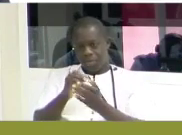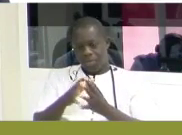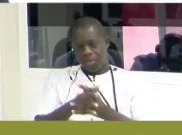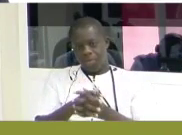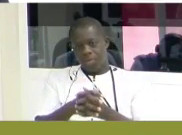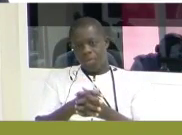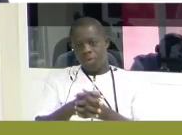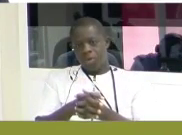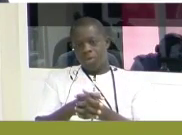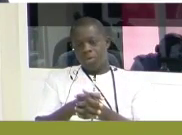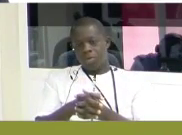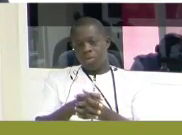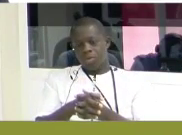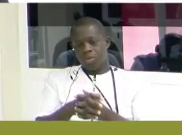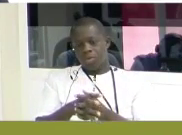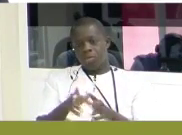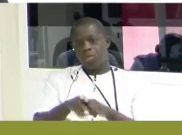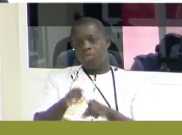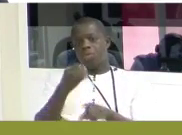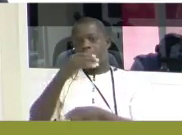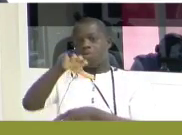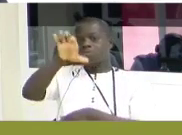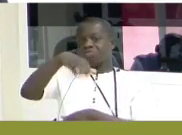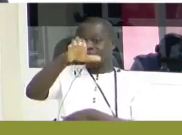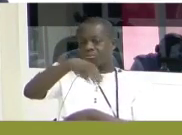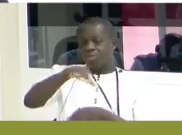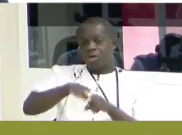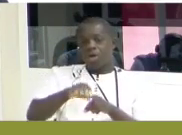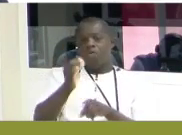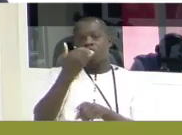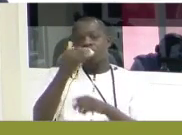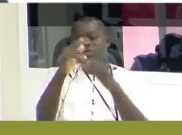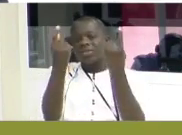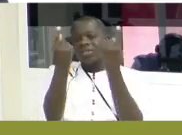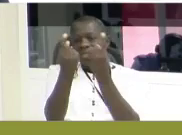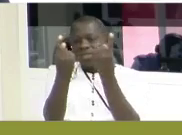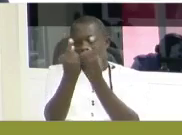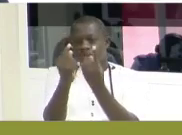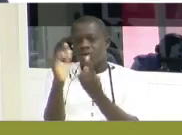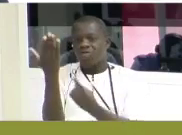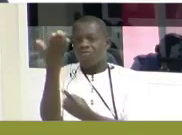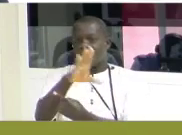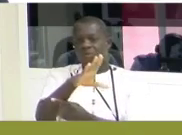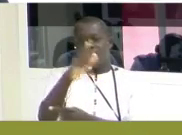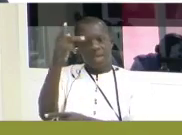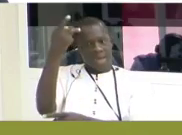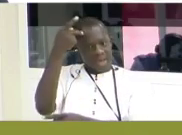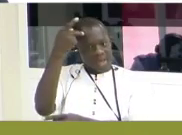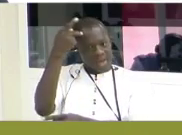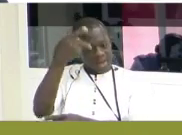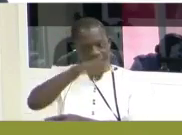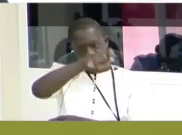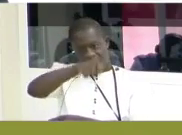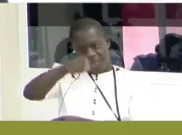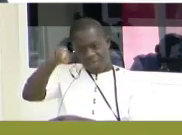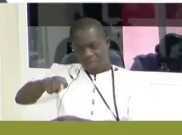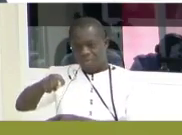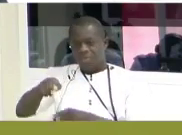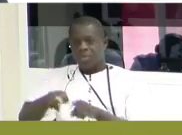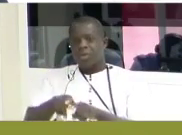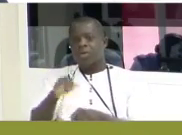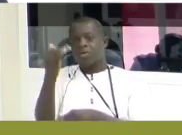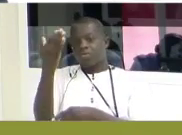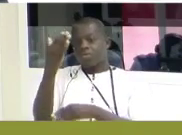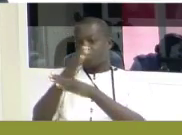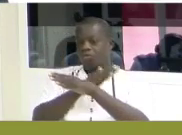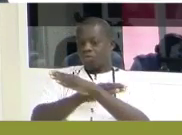for allegedly stealing food commodities from the Kanilai farms. Then I was the State House correspondent, and some of these stories were